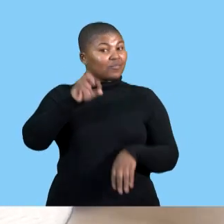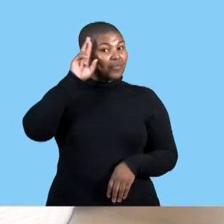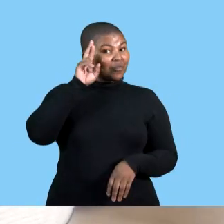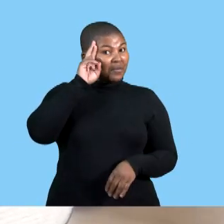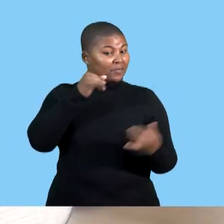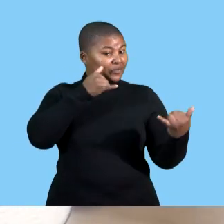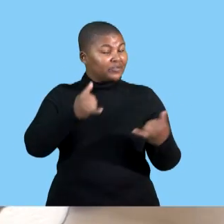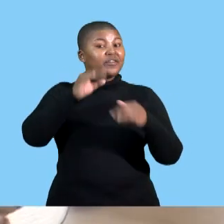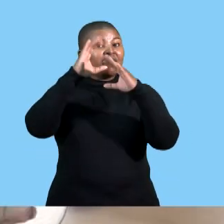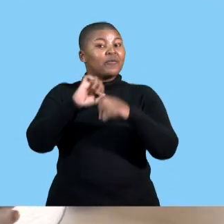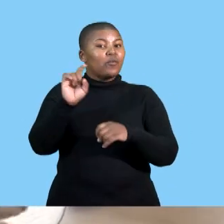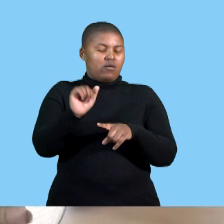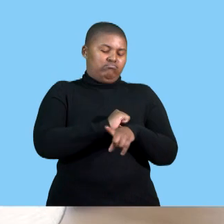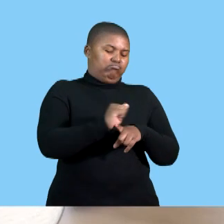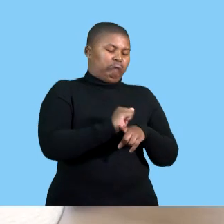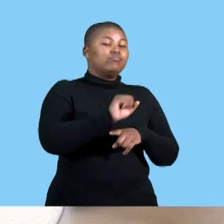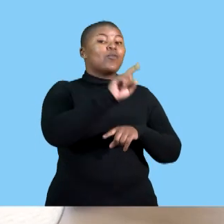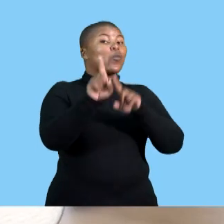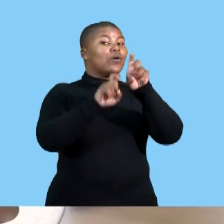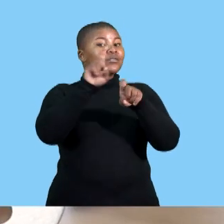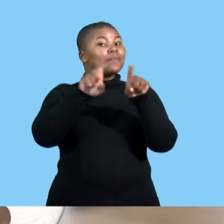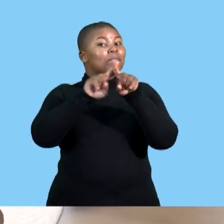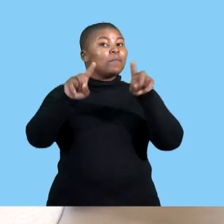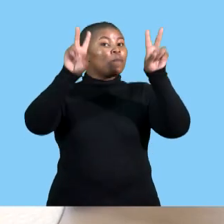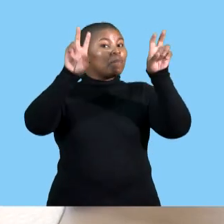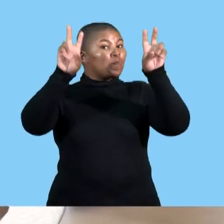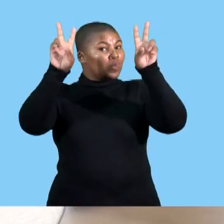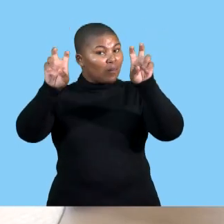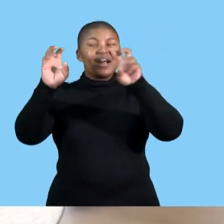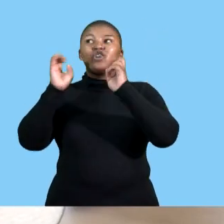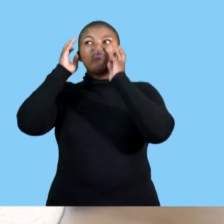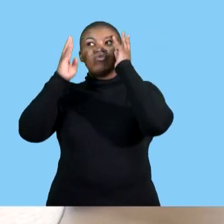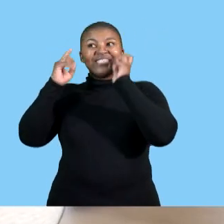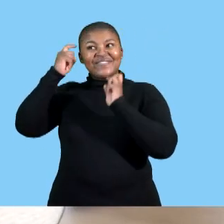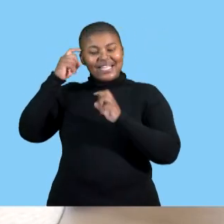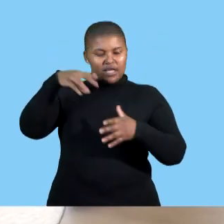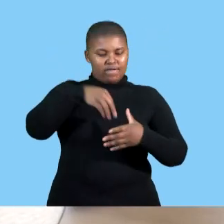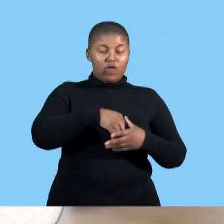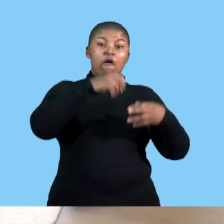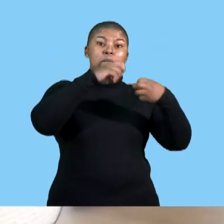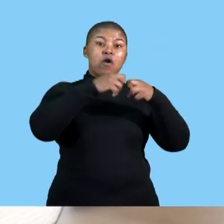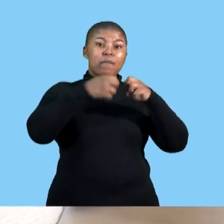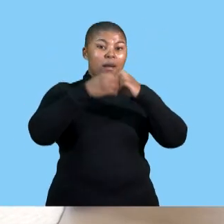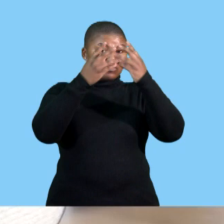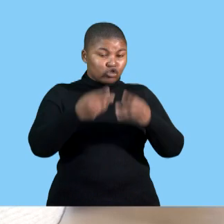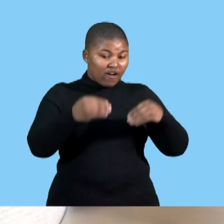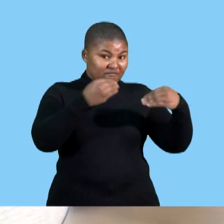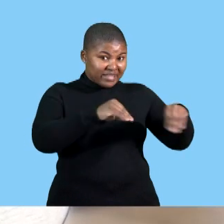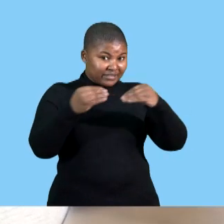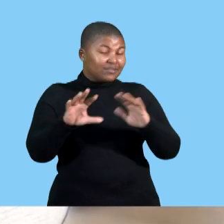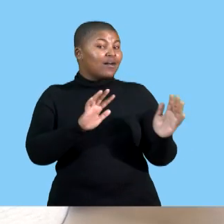the application questions on the topic ways in which businesses can use creative thinking to solve